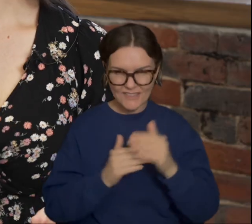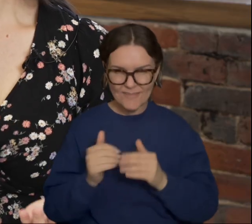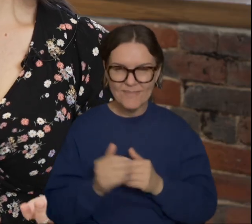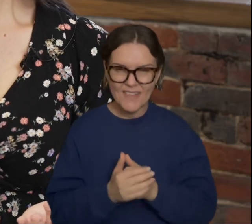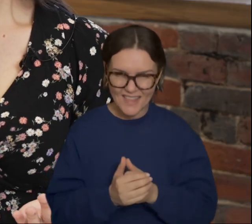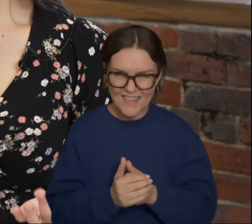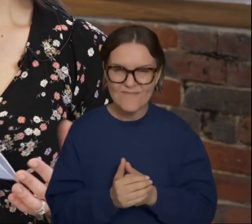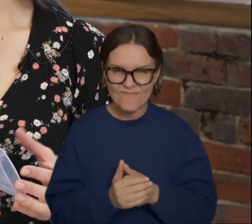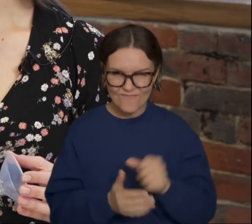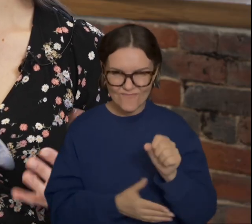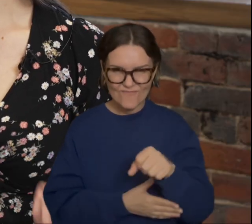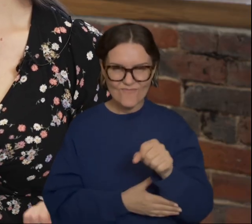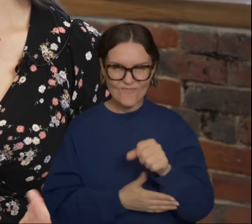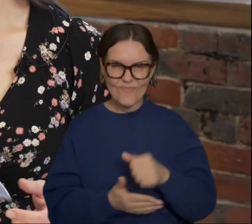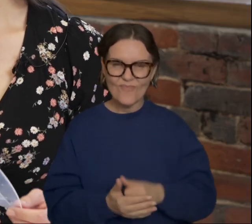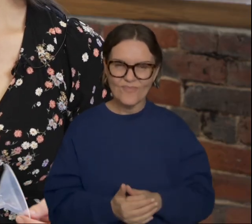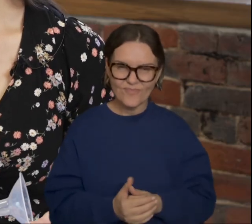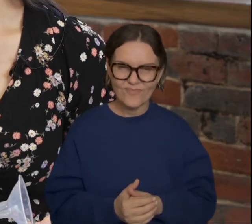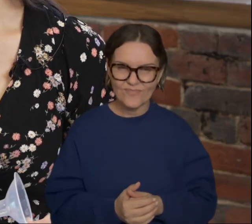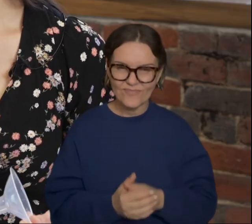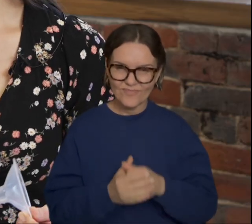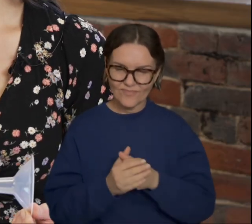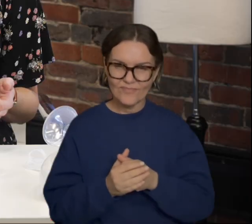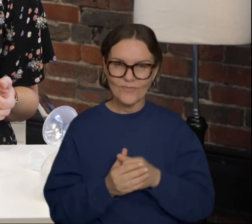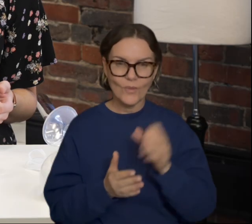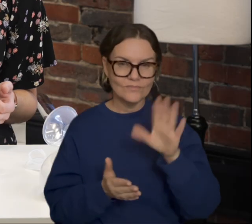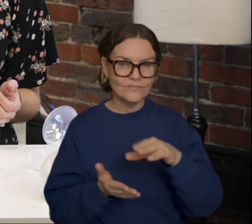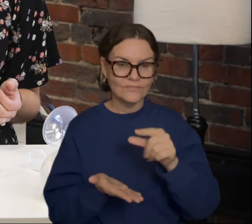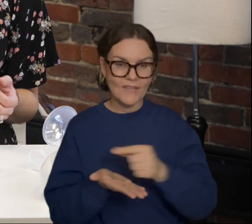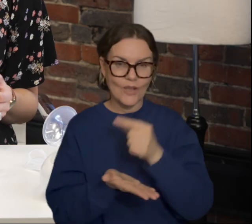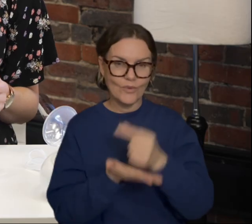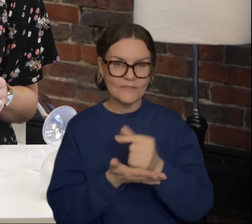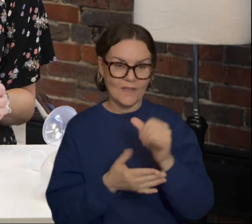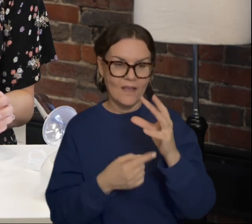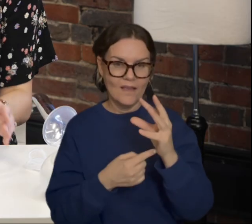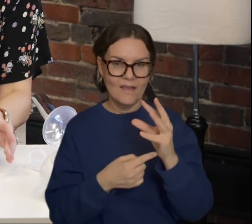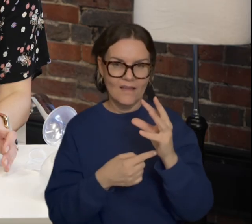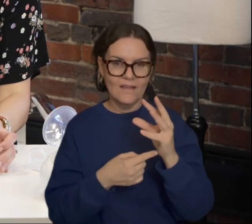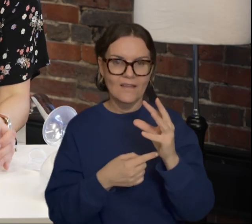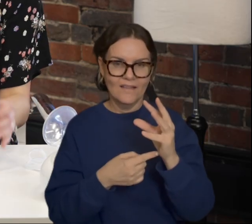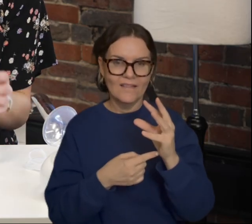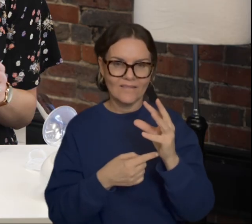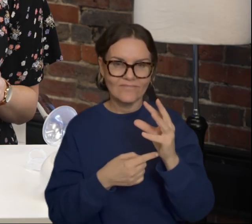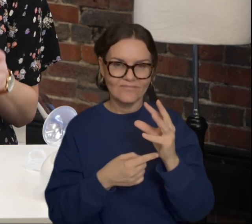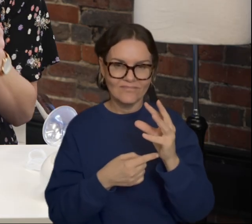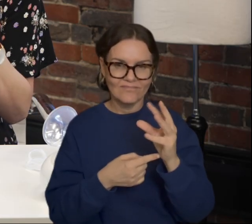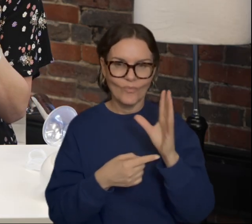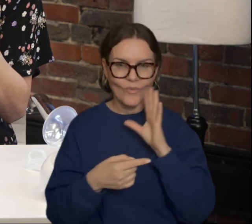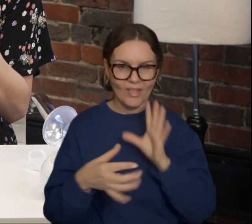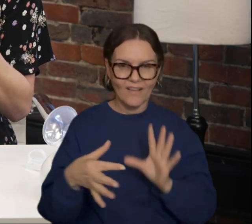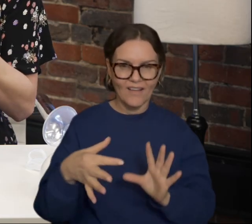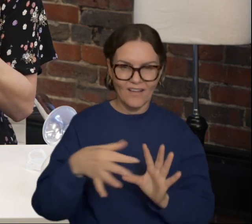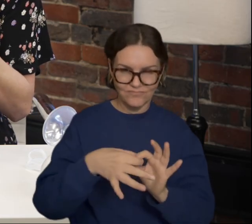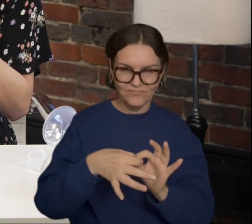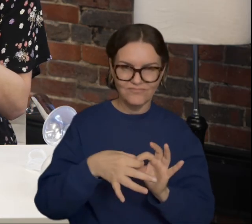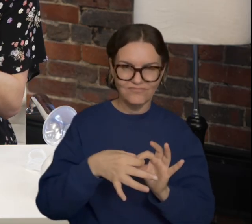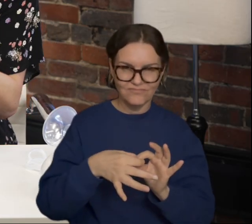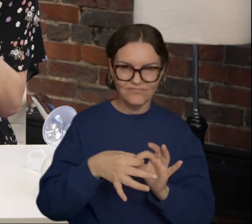So that's why Cimilre has this guarantee for you. Brush shield itself is going to connect to the top of your pump